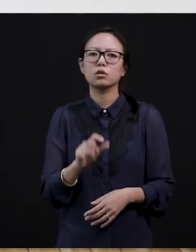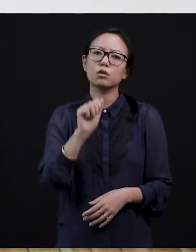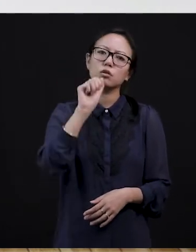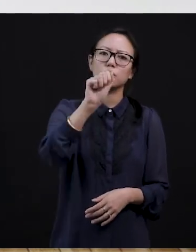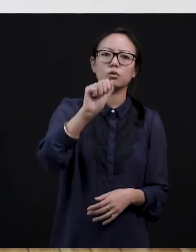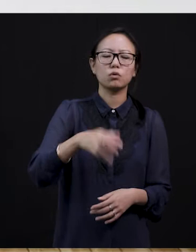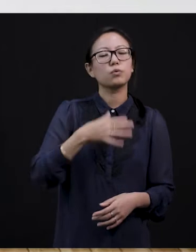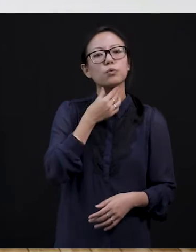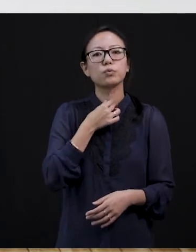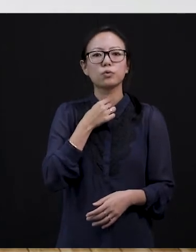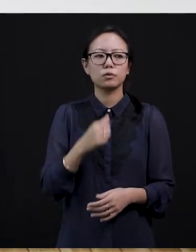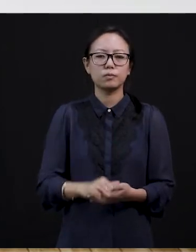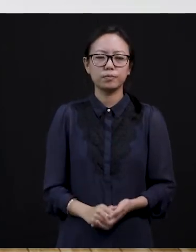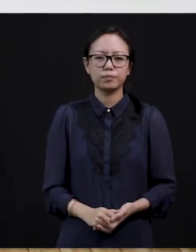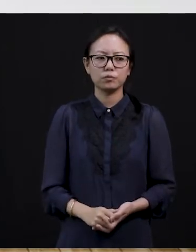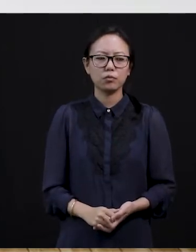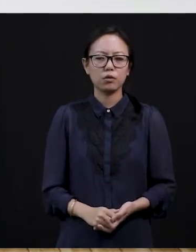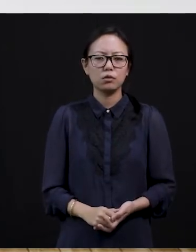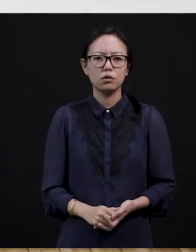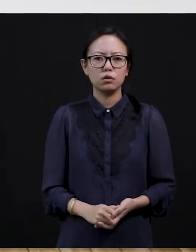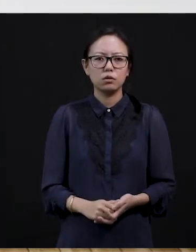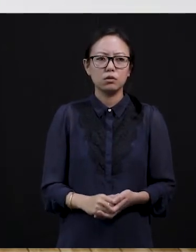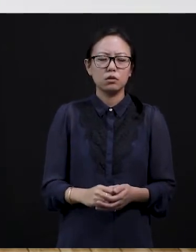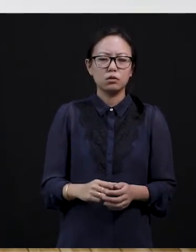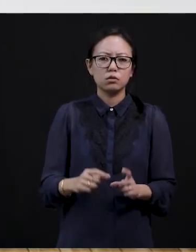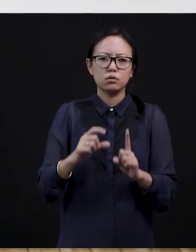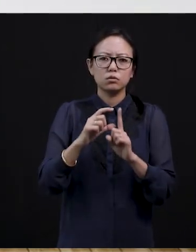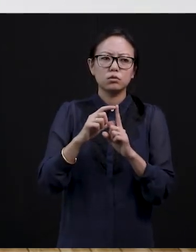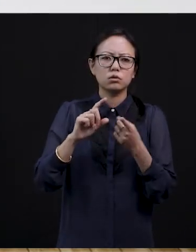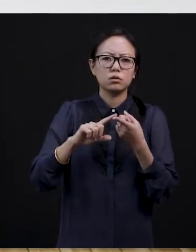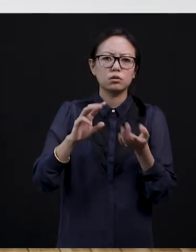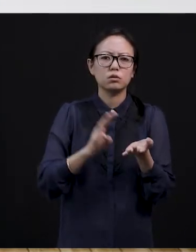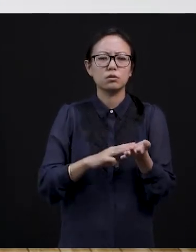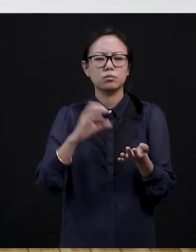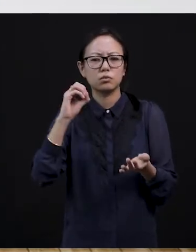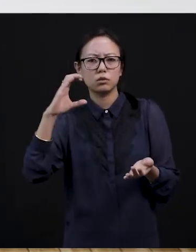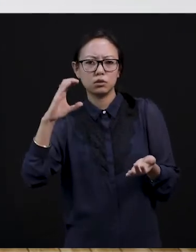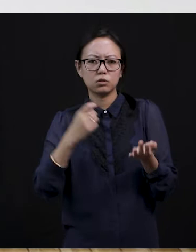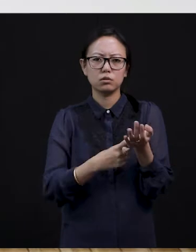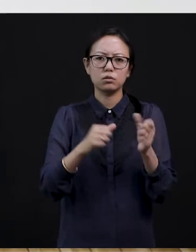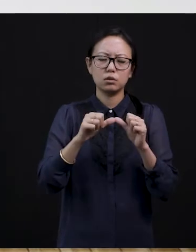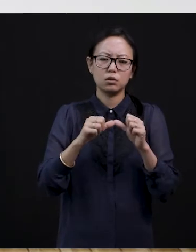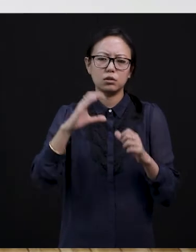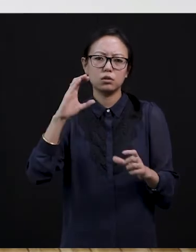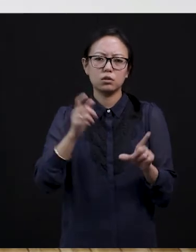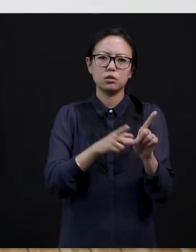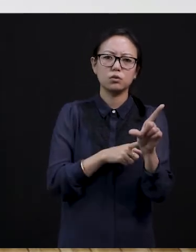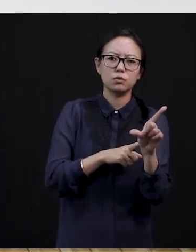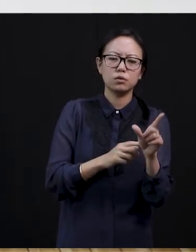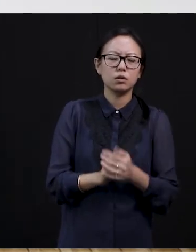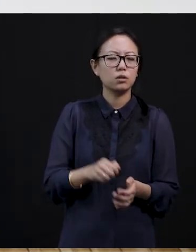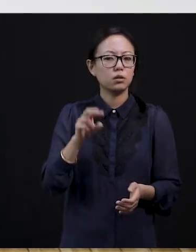what democracy means. It also means, as Abraham Lincoln has said, that the government is of the